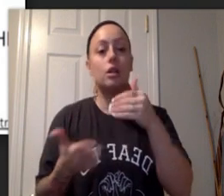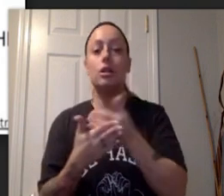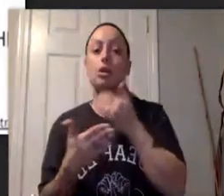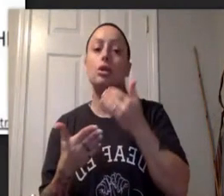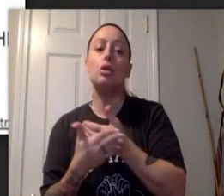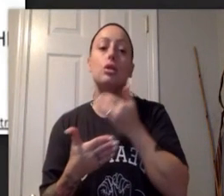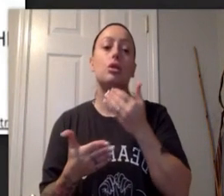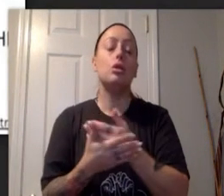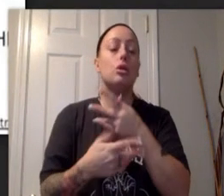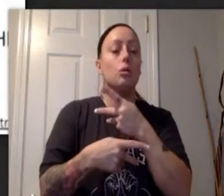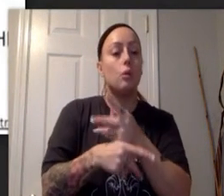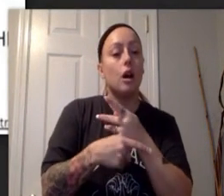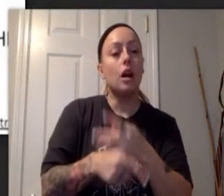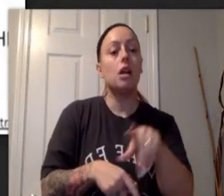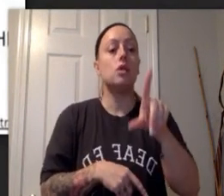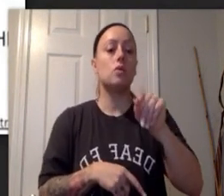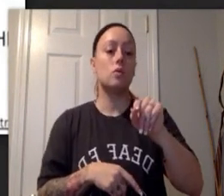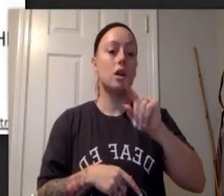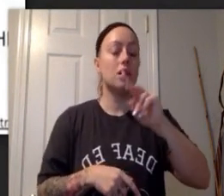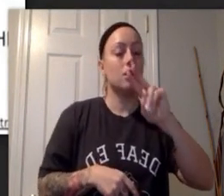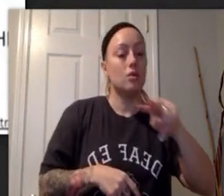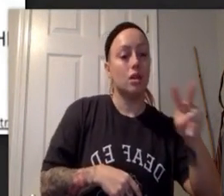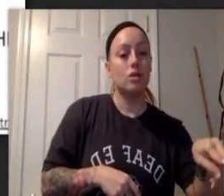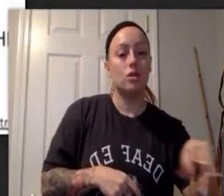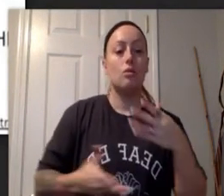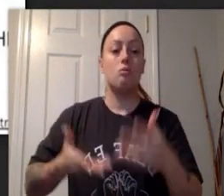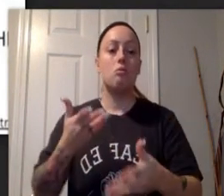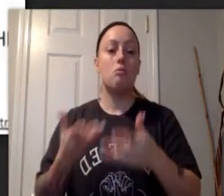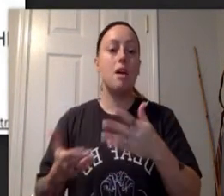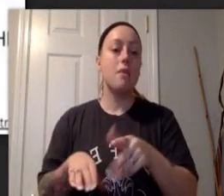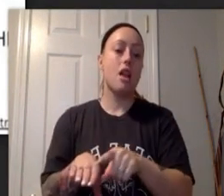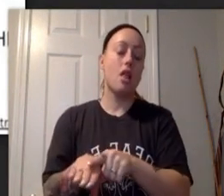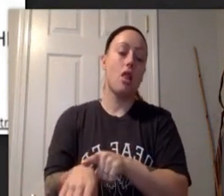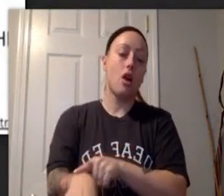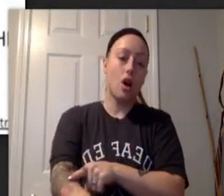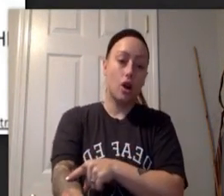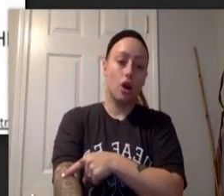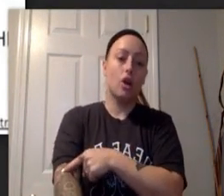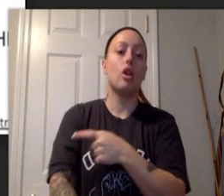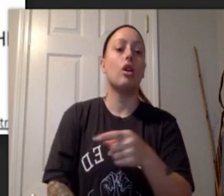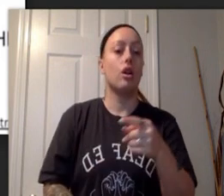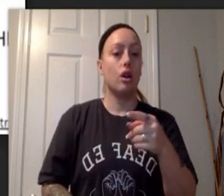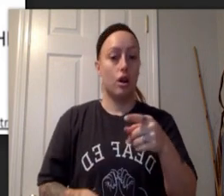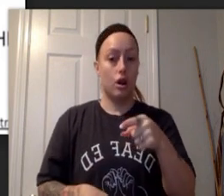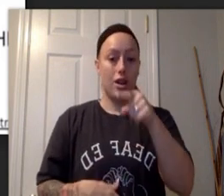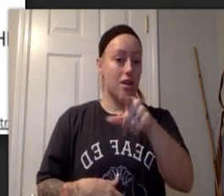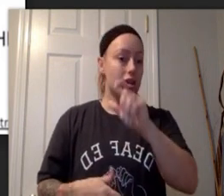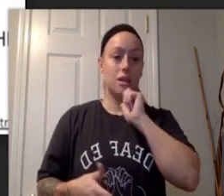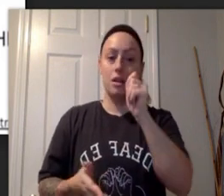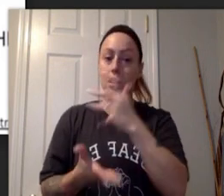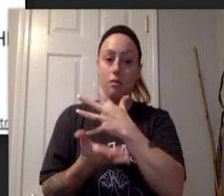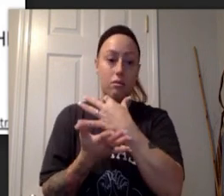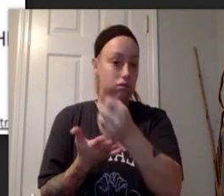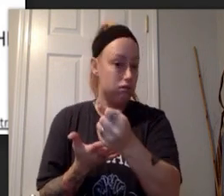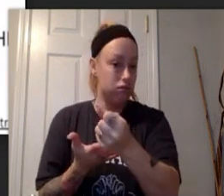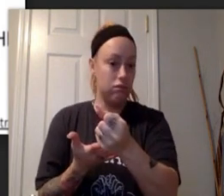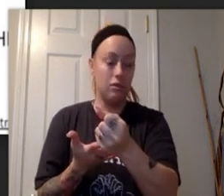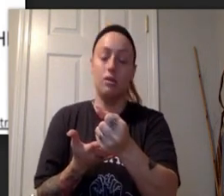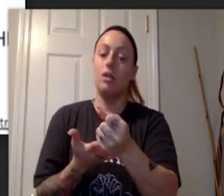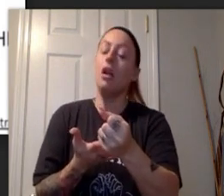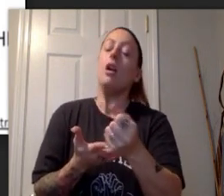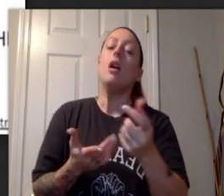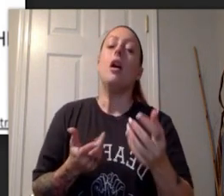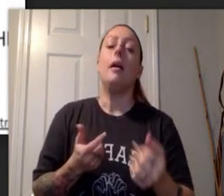potential benefits, again, to lasting longer. As we saw, naloxone wears off. So it might be nice to have something